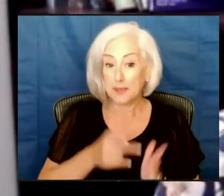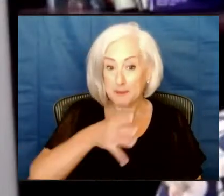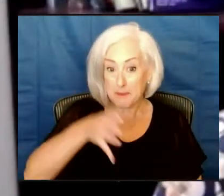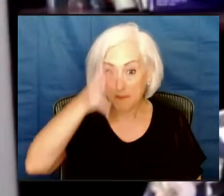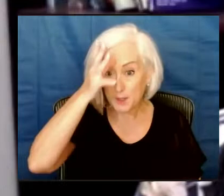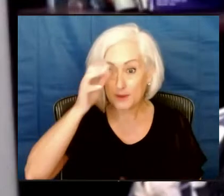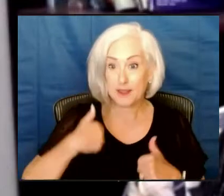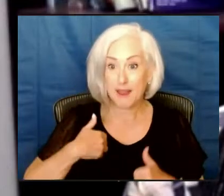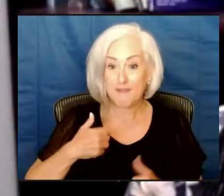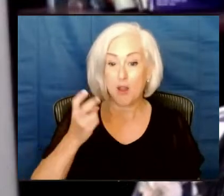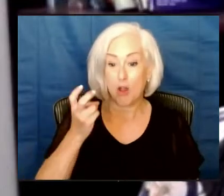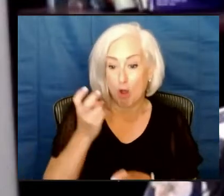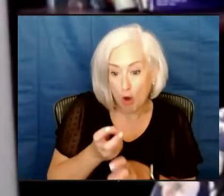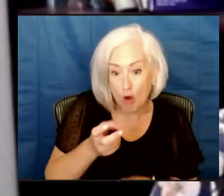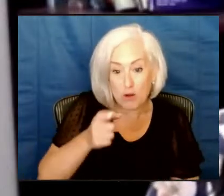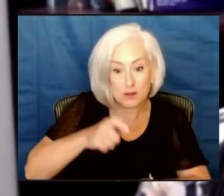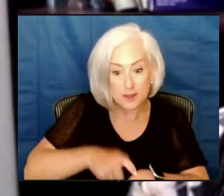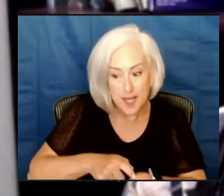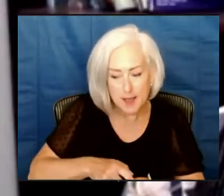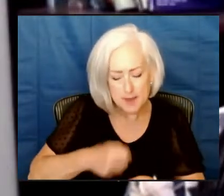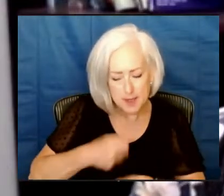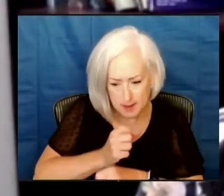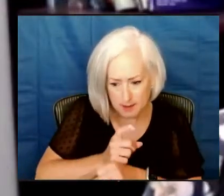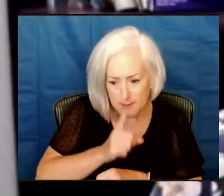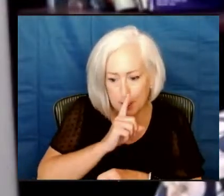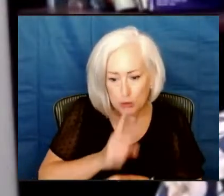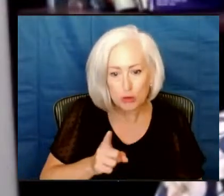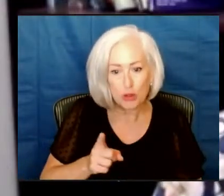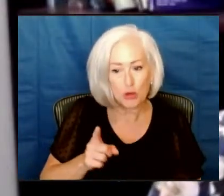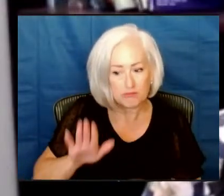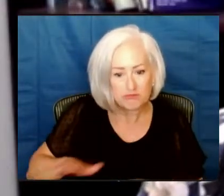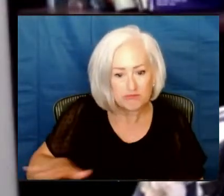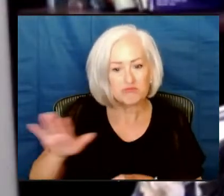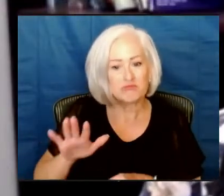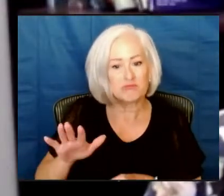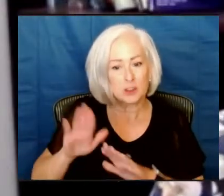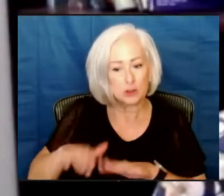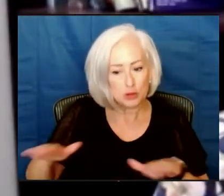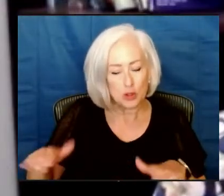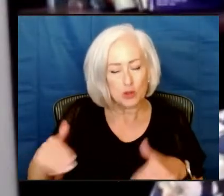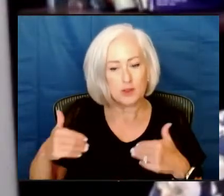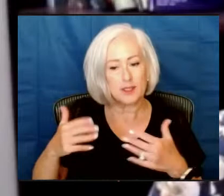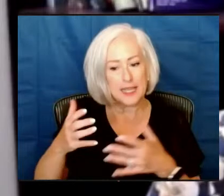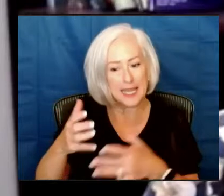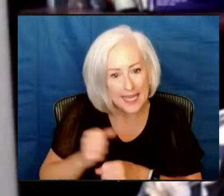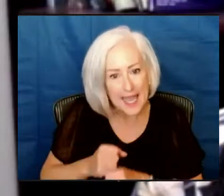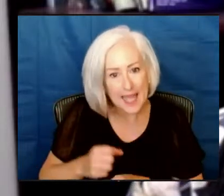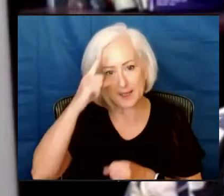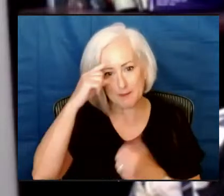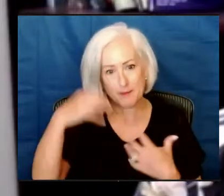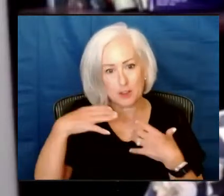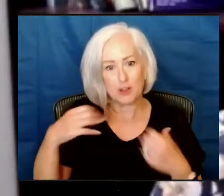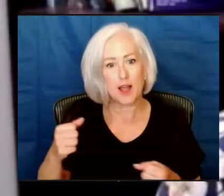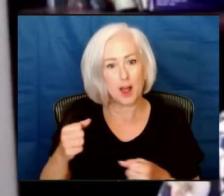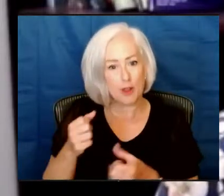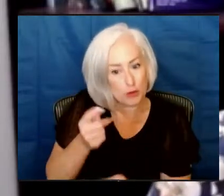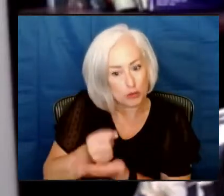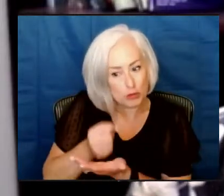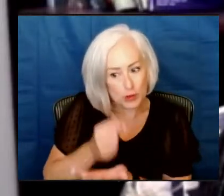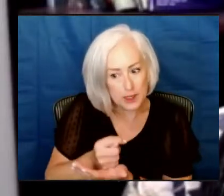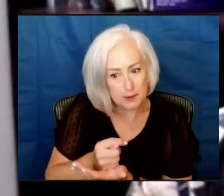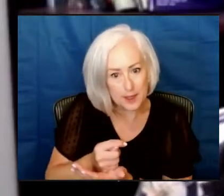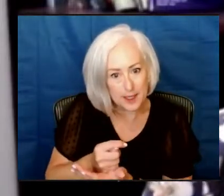their children get the best mental health treatment. They're facing disparities. These parents are just like their kids